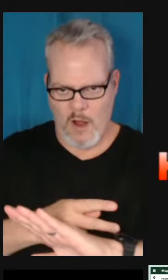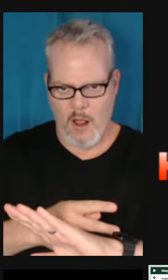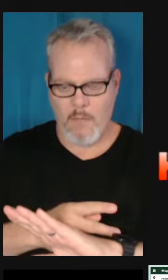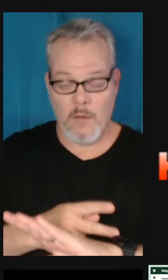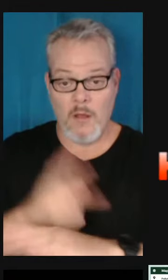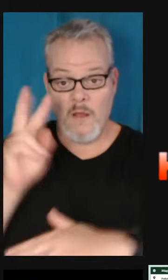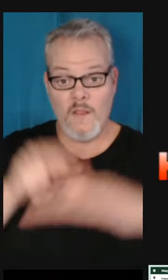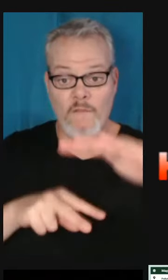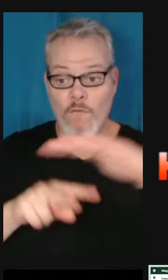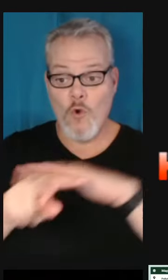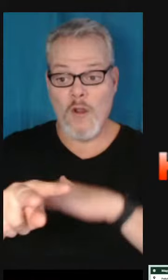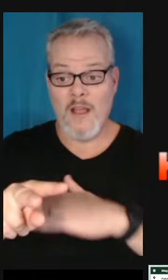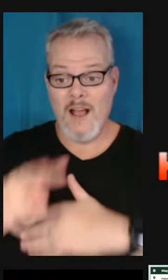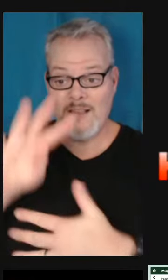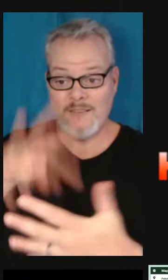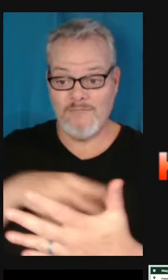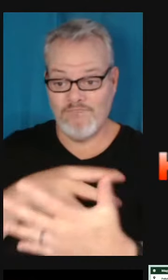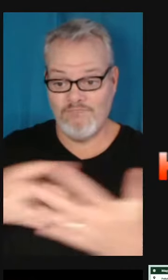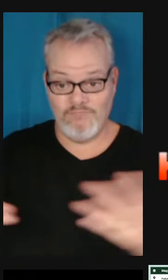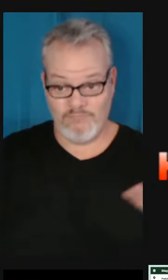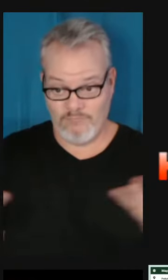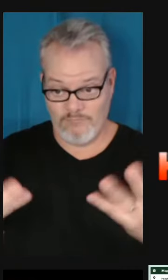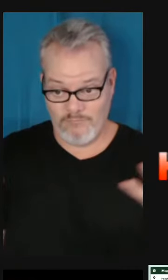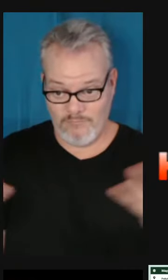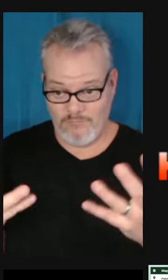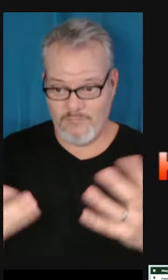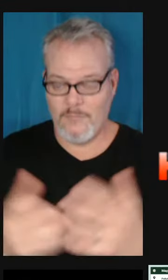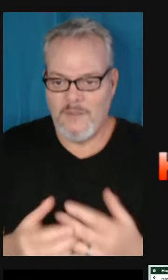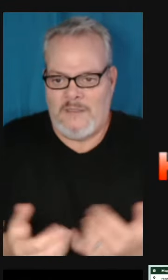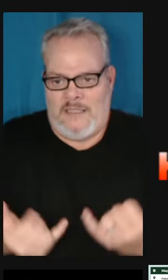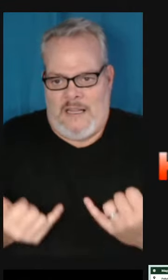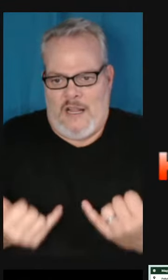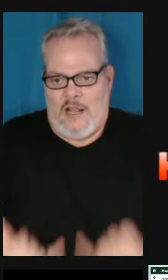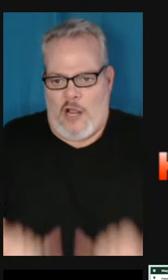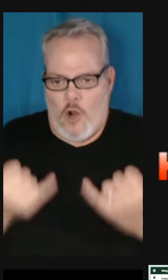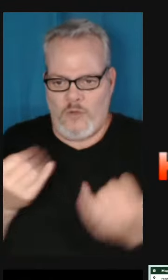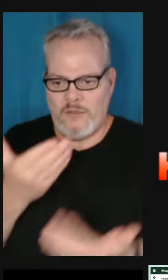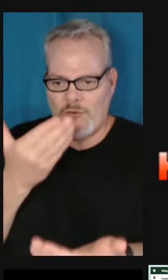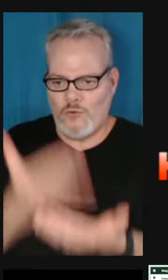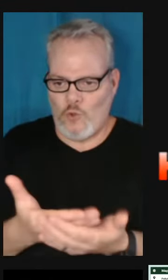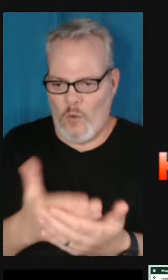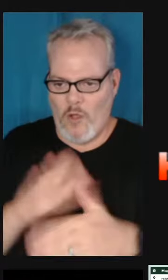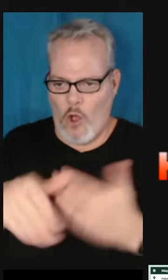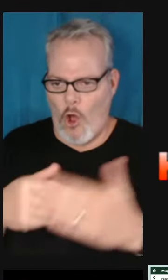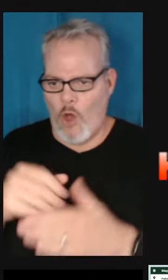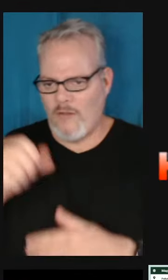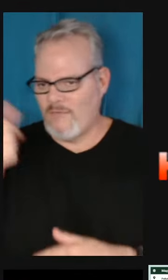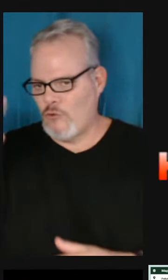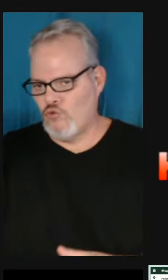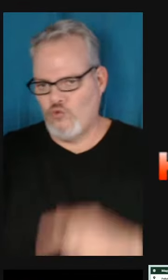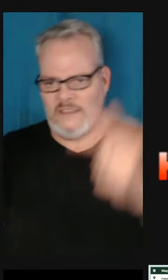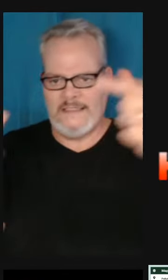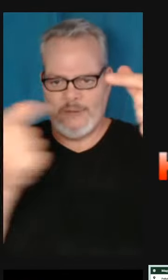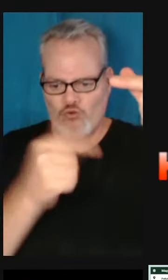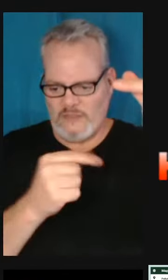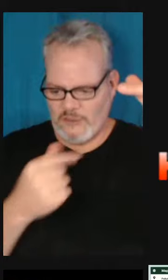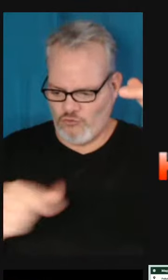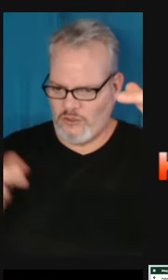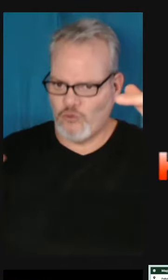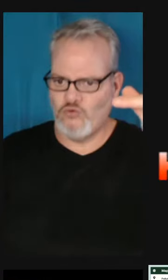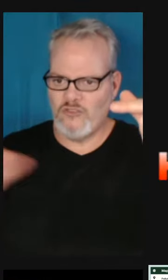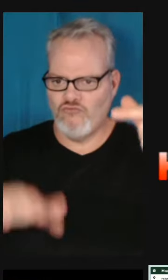forecast dashboard here, which is currently showing all the SO2 monitors in green around the island and